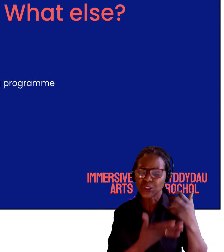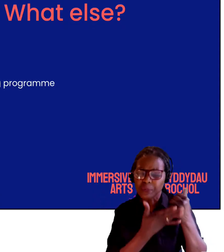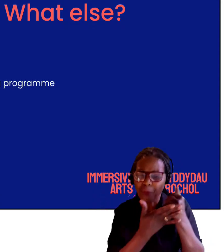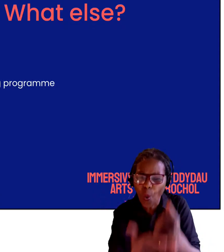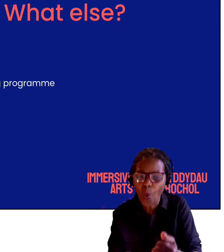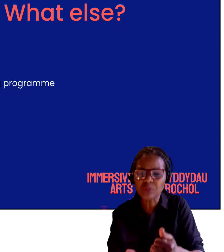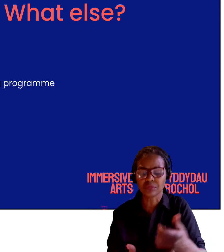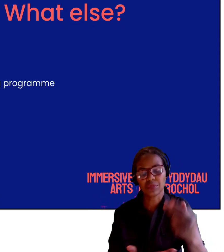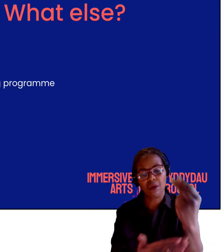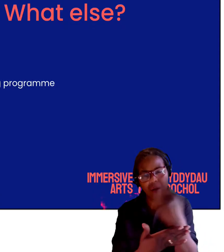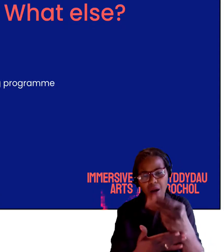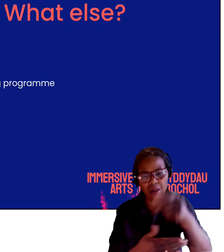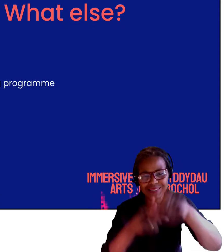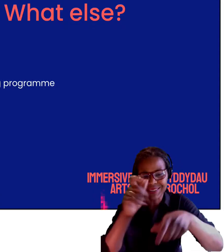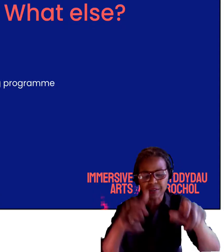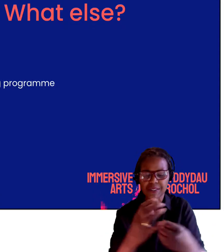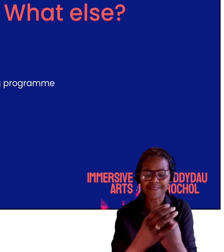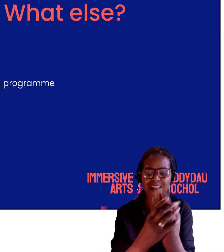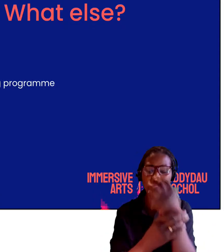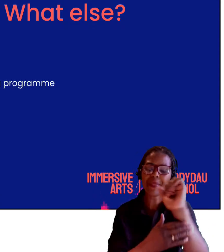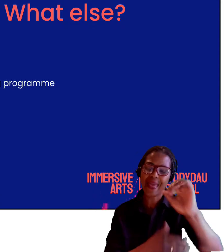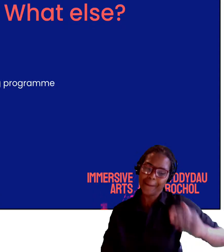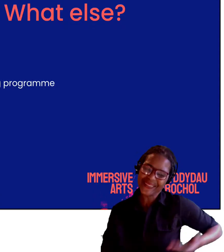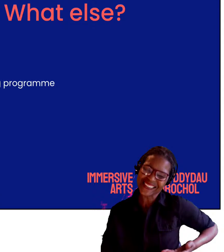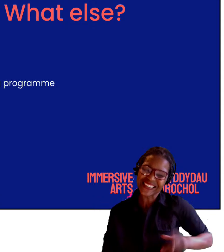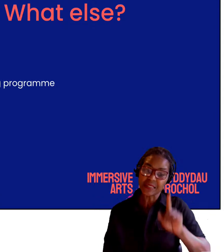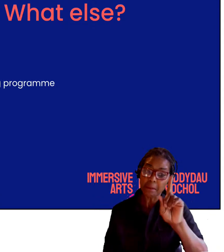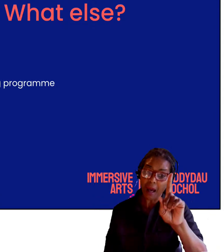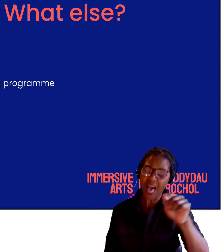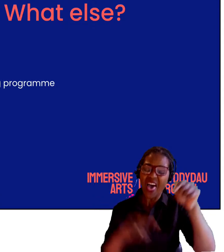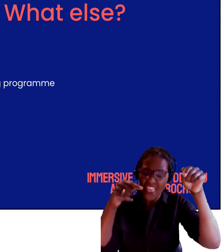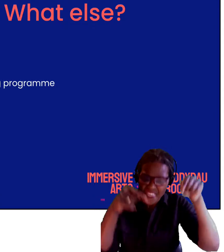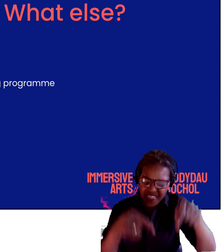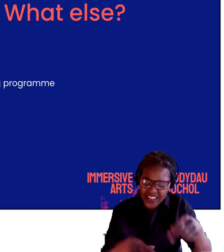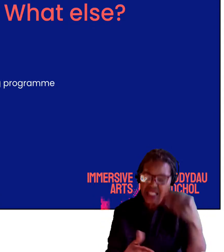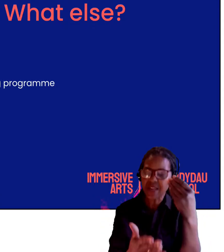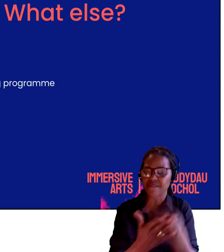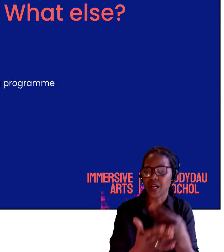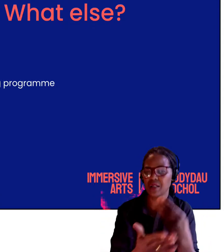their businesses, the focus for this specific funding is on the development